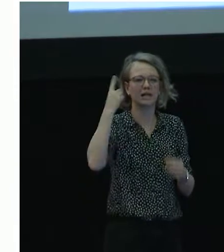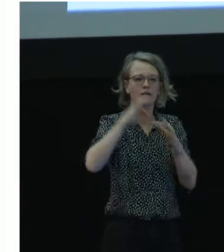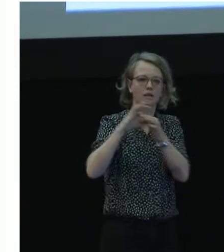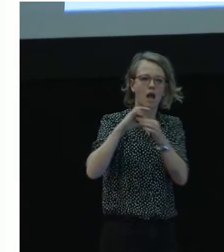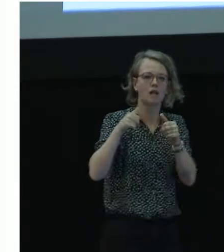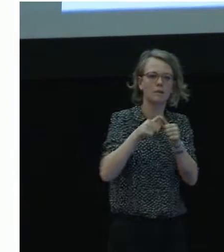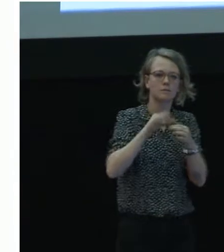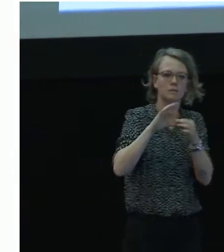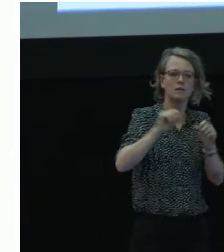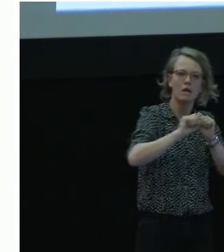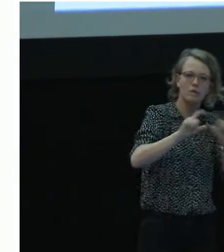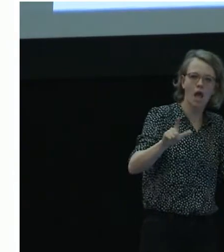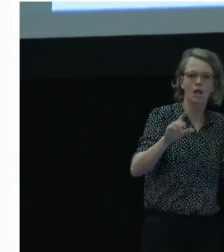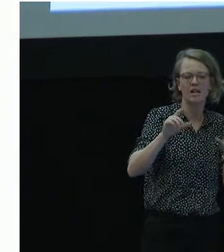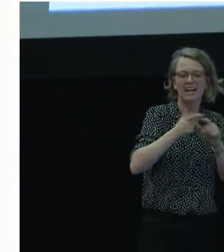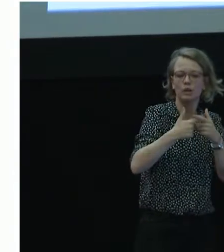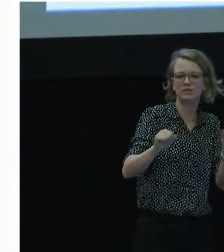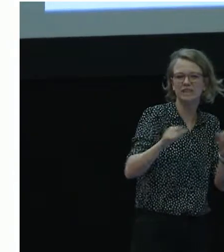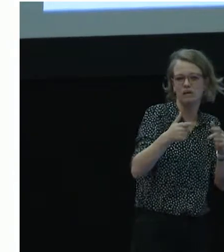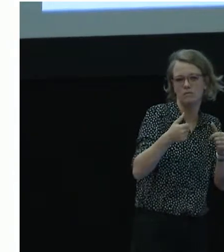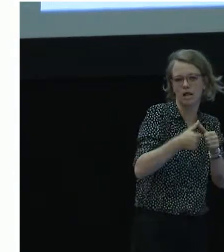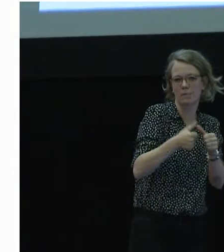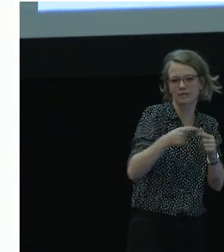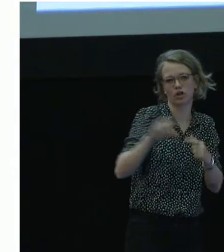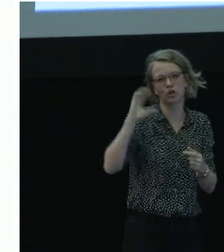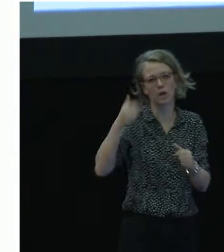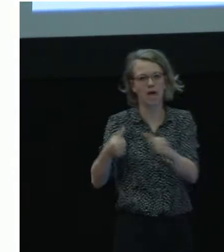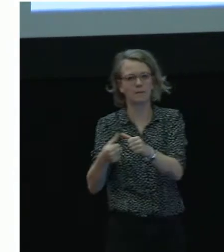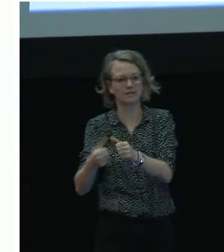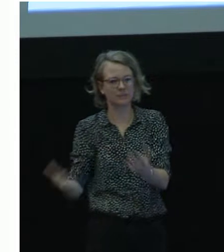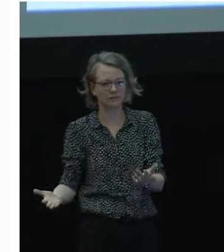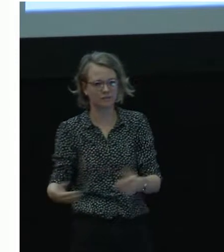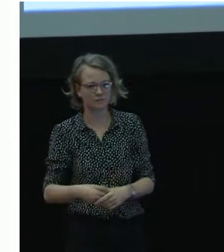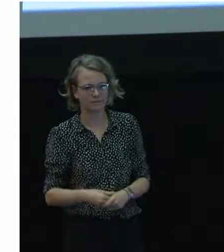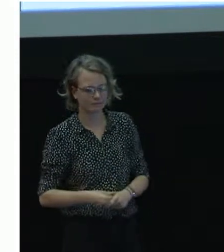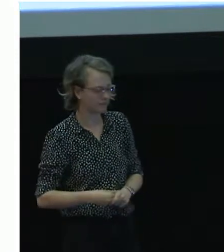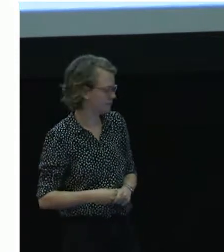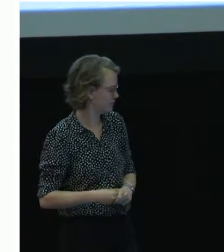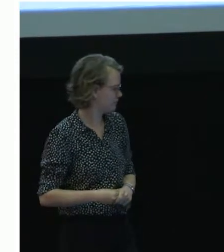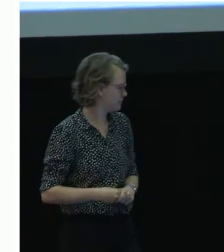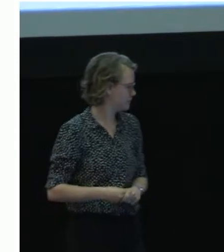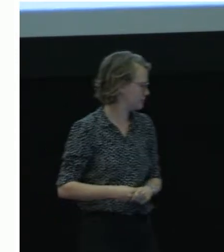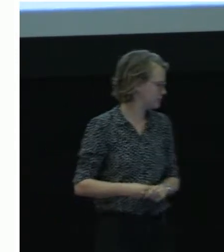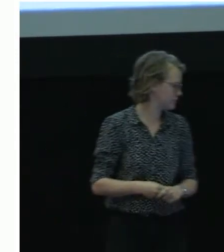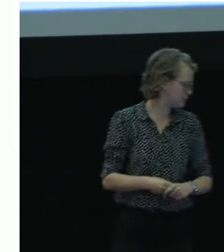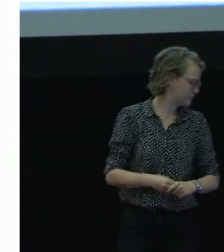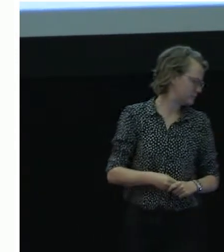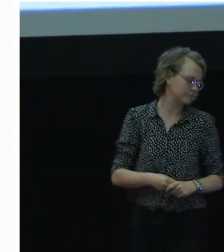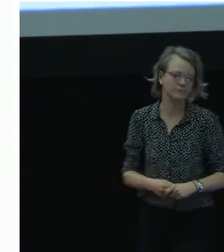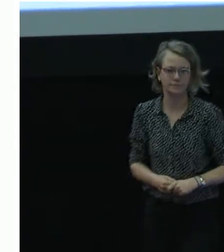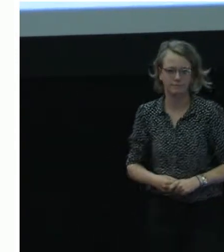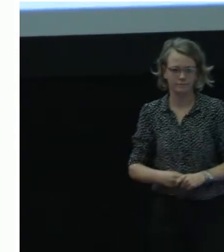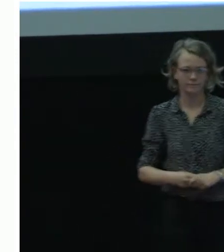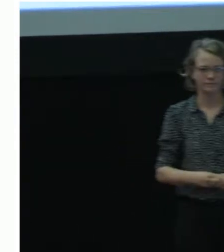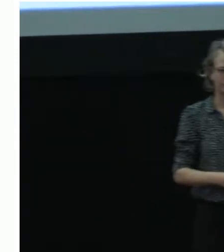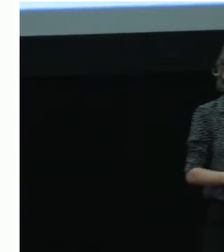or wheelchairs, physical adaptations, are something that we don't need. What we need are linguistic and cultural